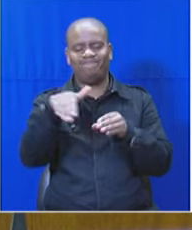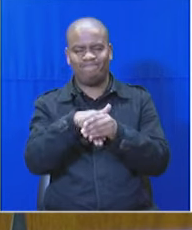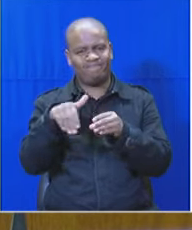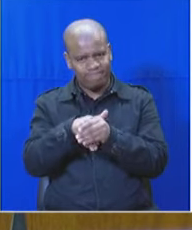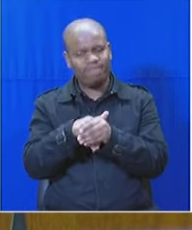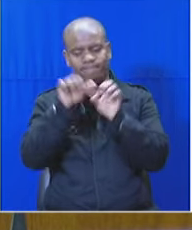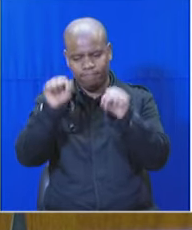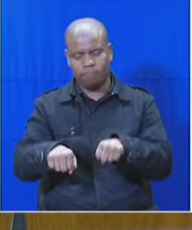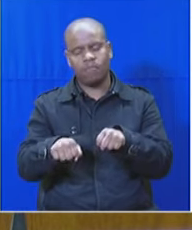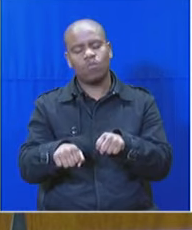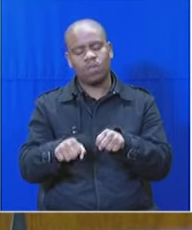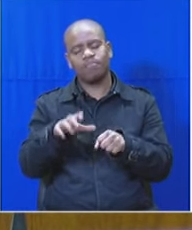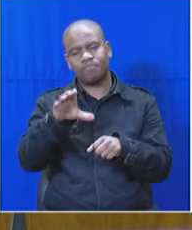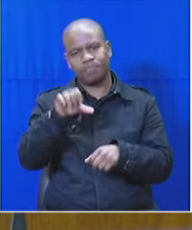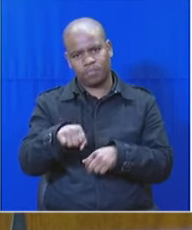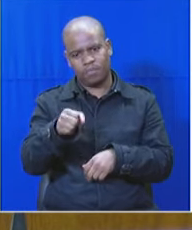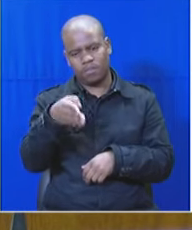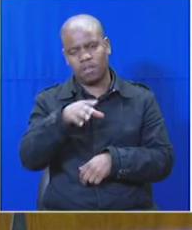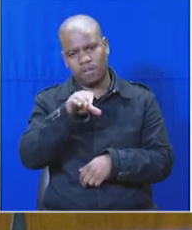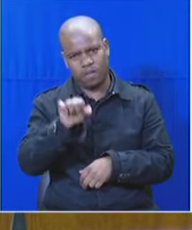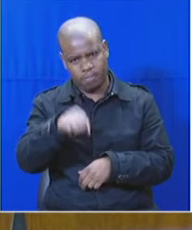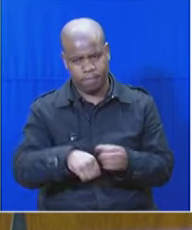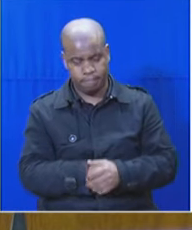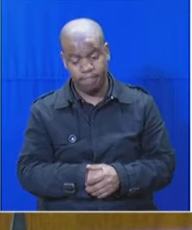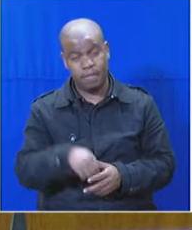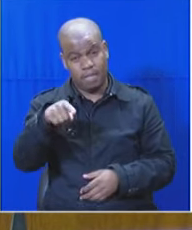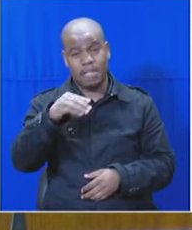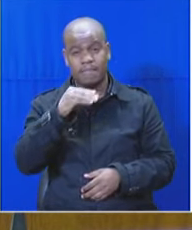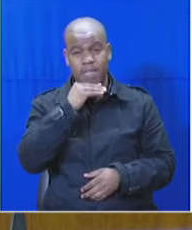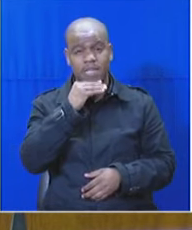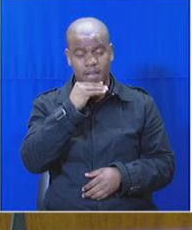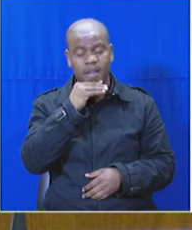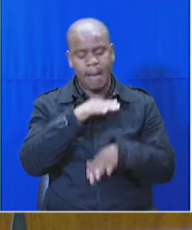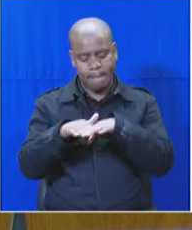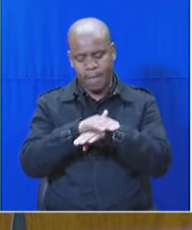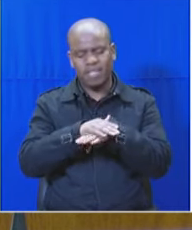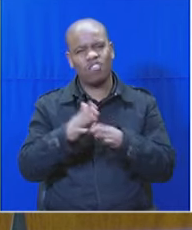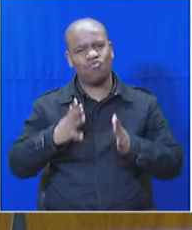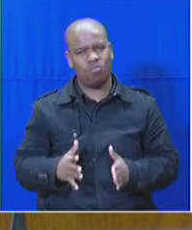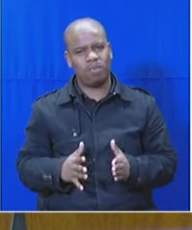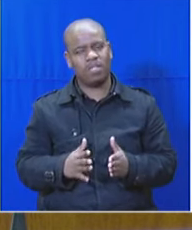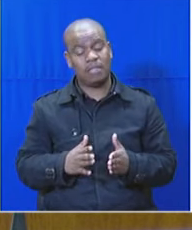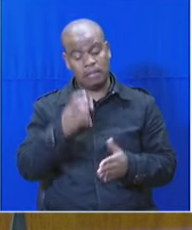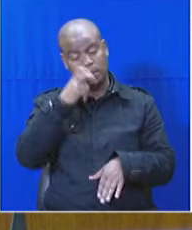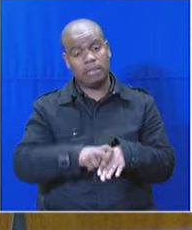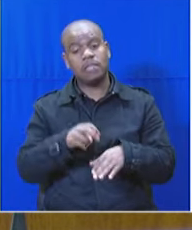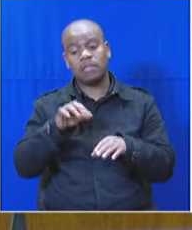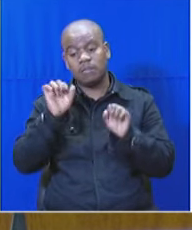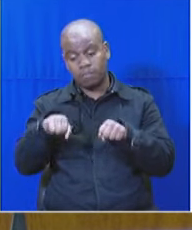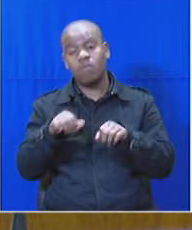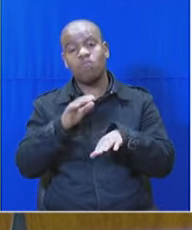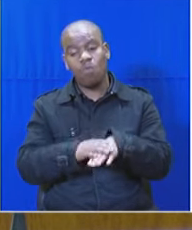poor across South Africa. It means meeting basic human needs, enabling enterprise development,